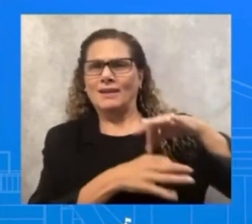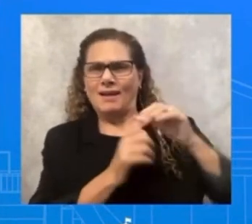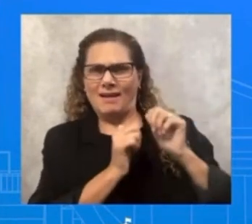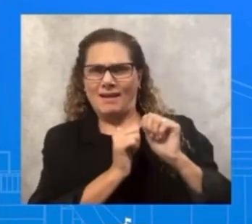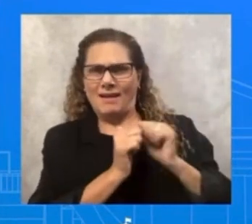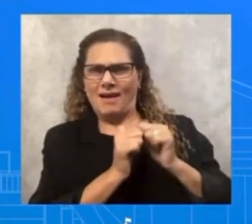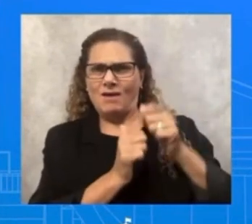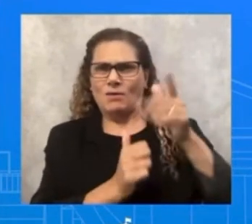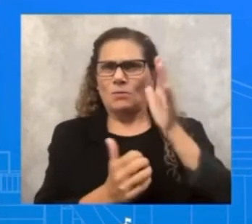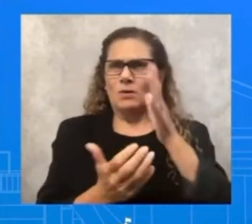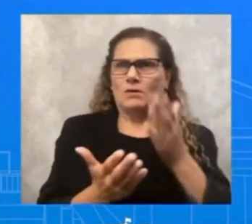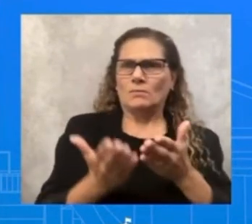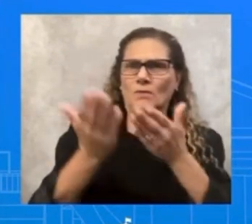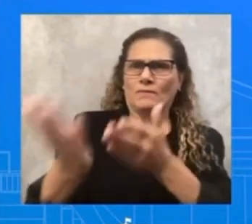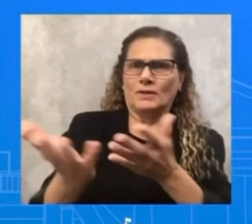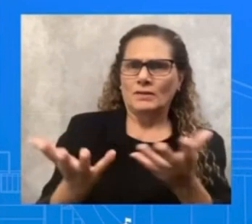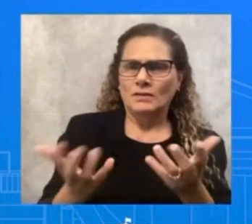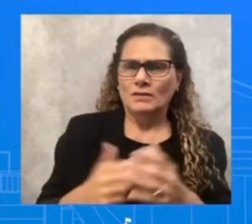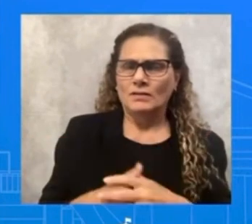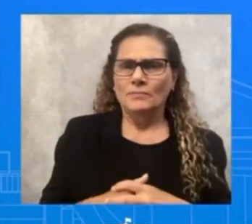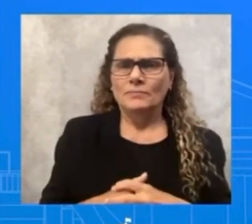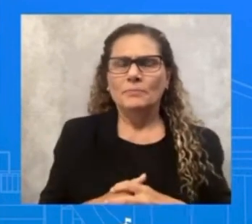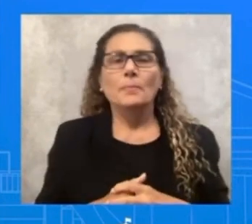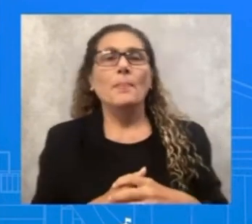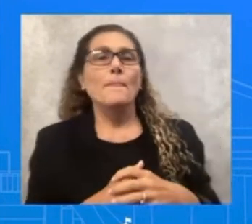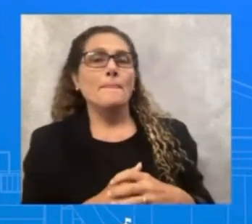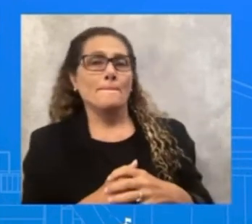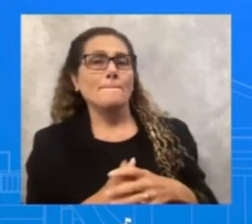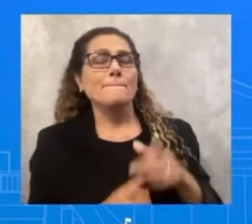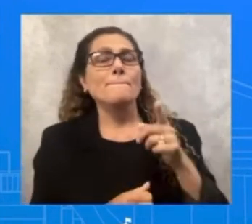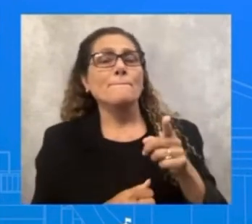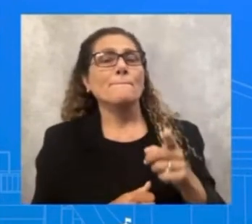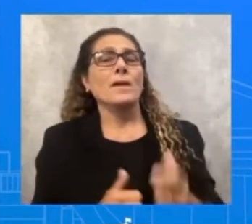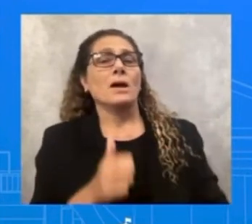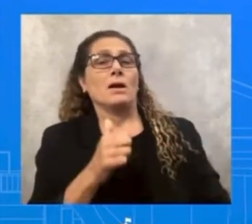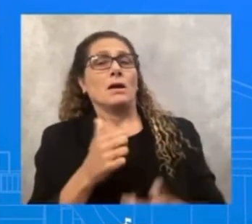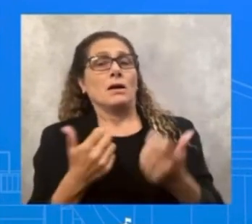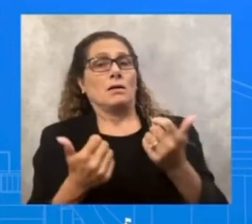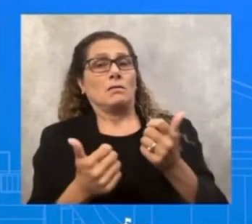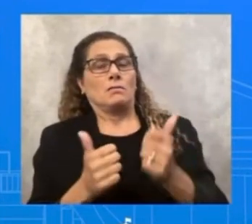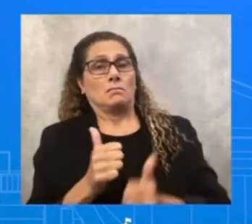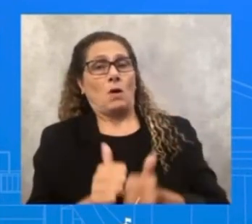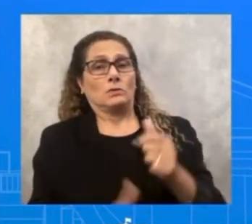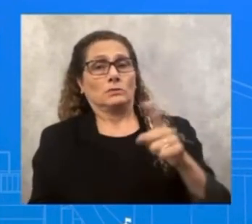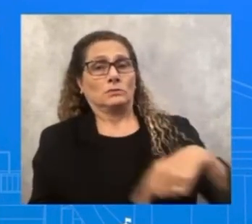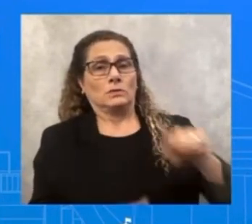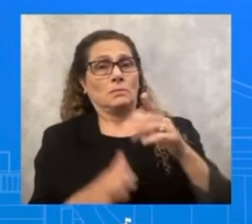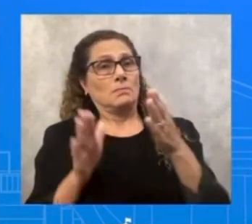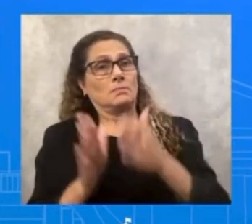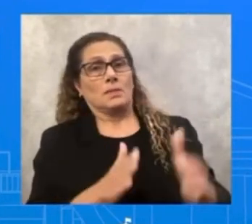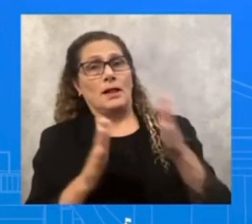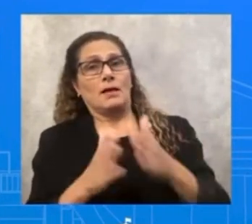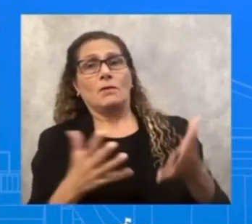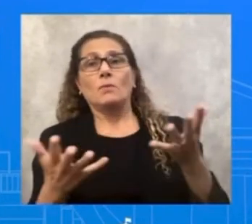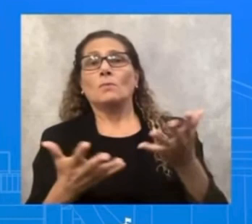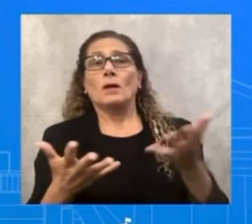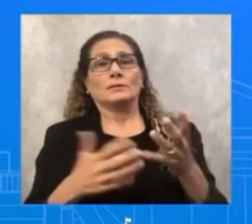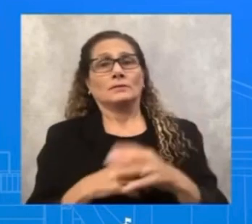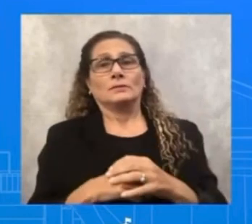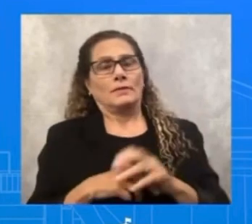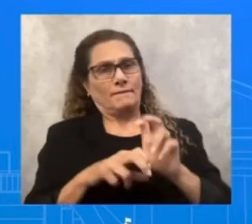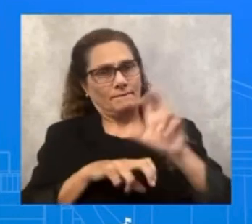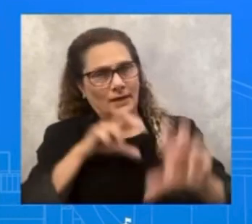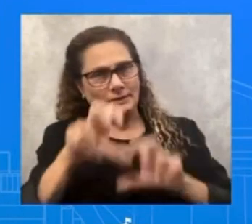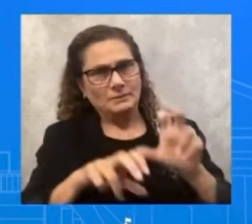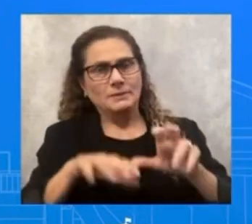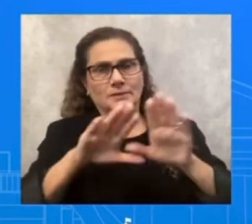are in the president's budget. I'll just take, for example, the care agenda with our investments in childcare, paid leave, other provisions. The